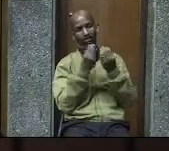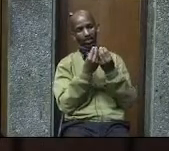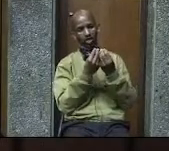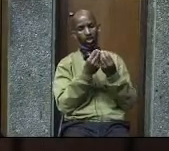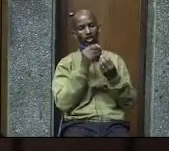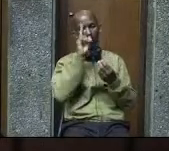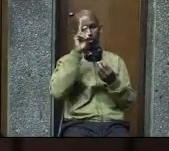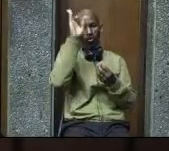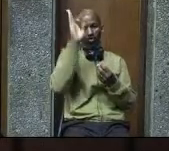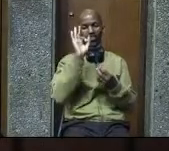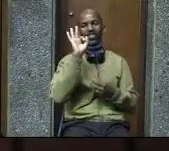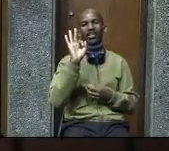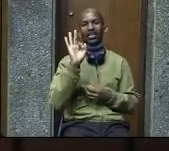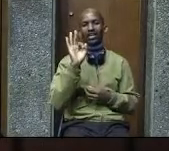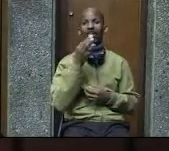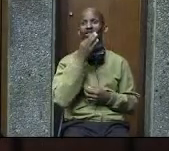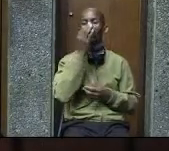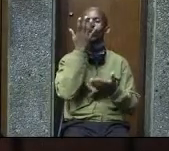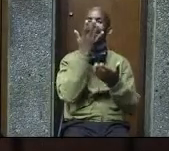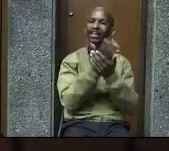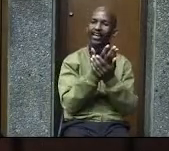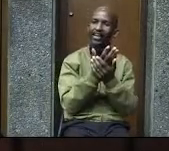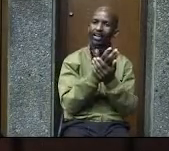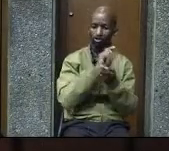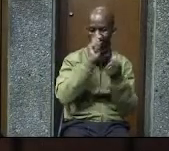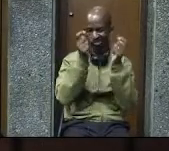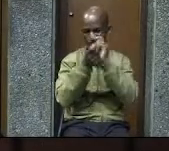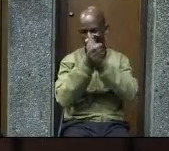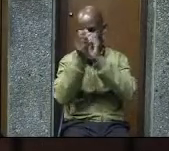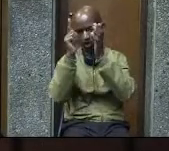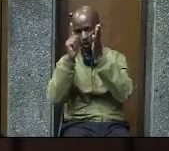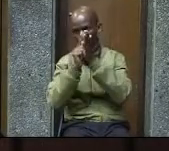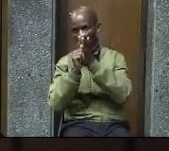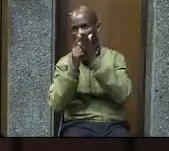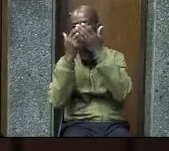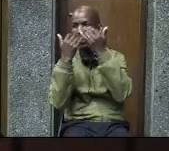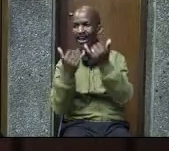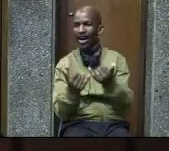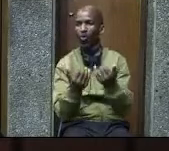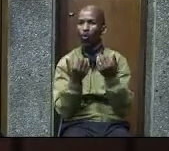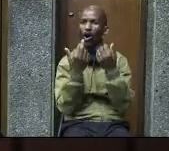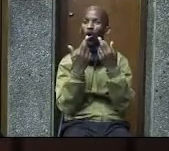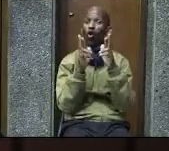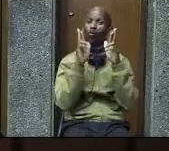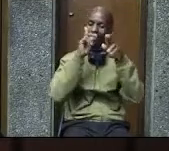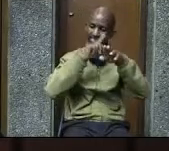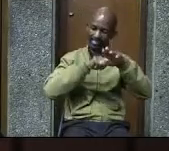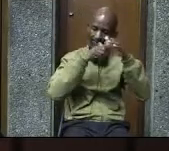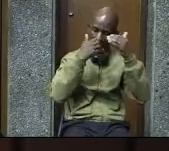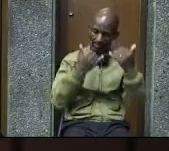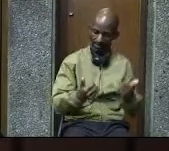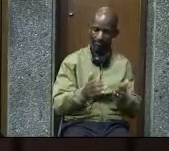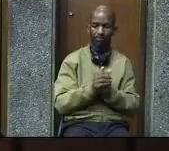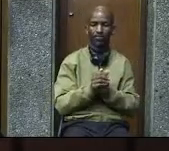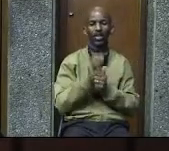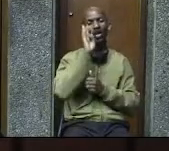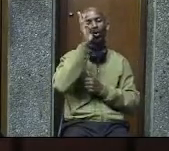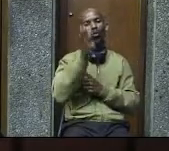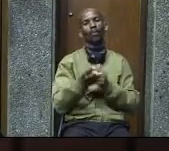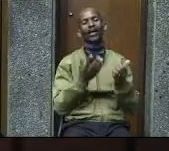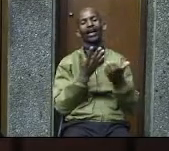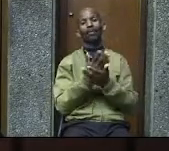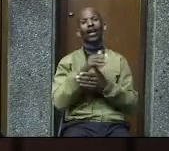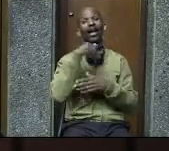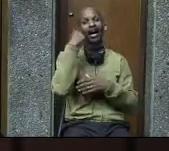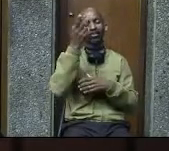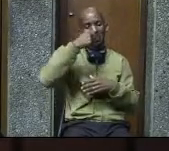2/3 majority ya hore re ka kgona gore re o fetole molao o so we hope hore this time we will be able after